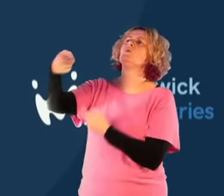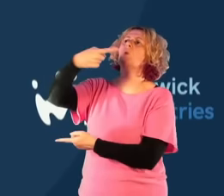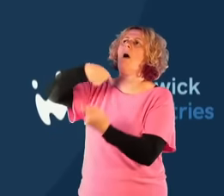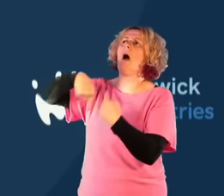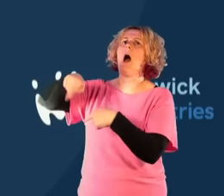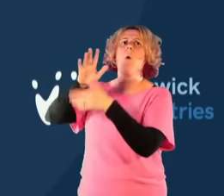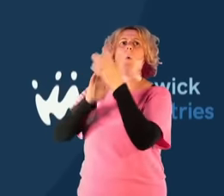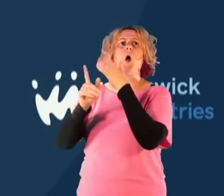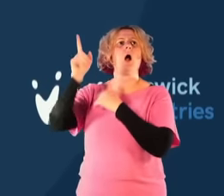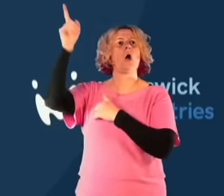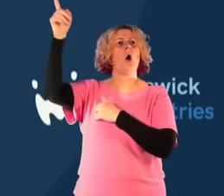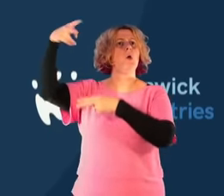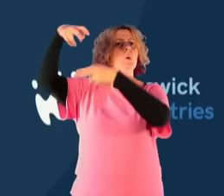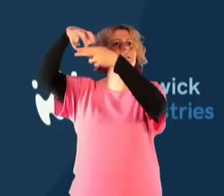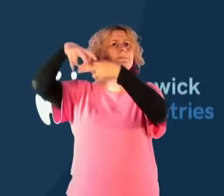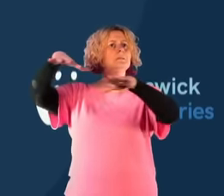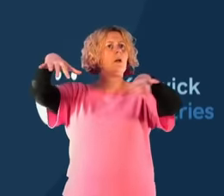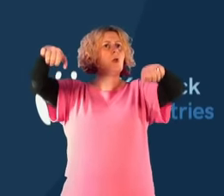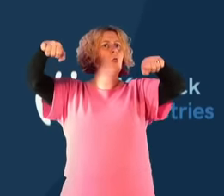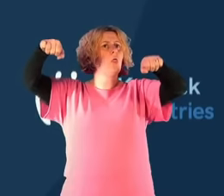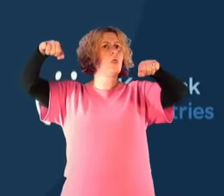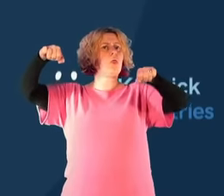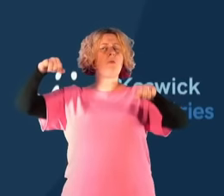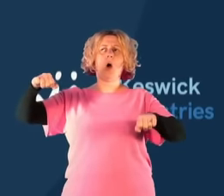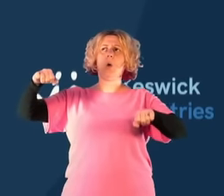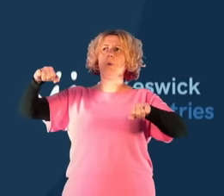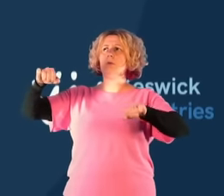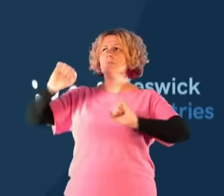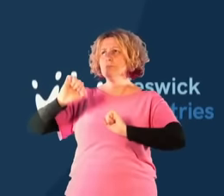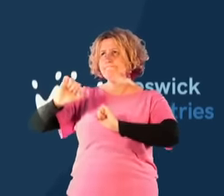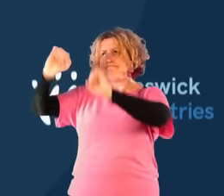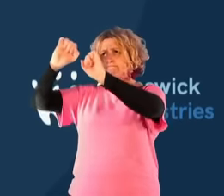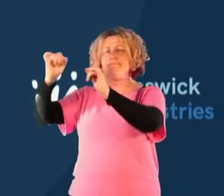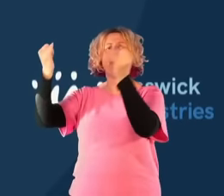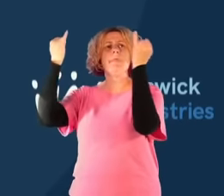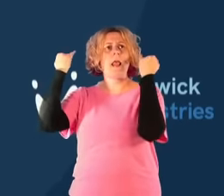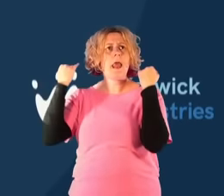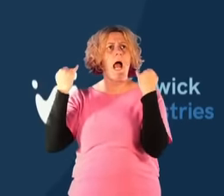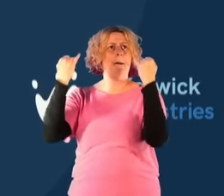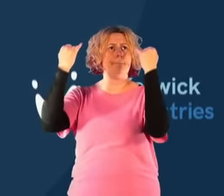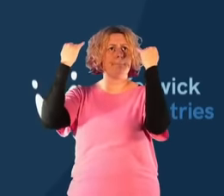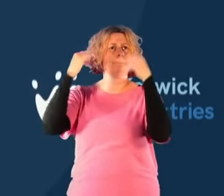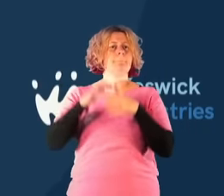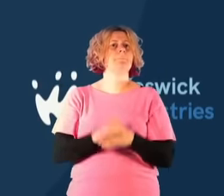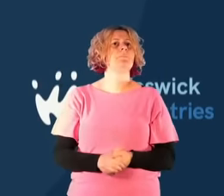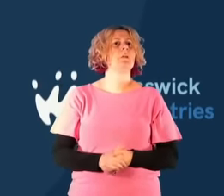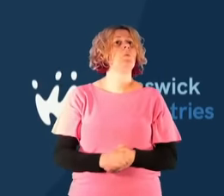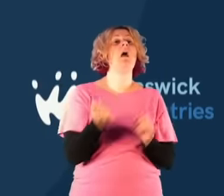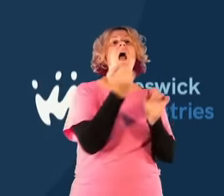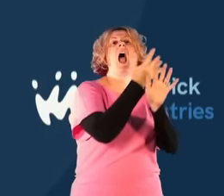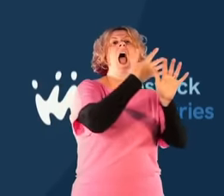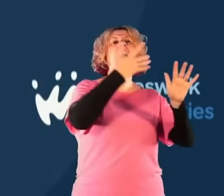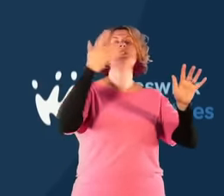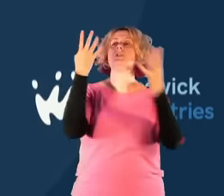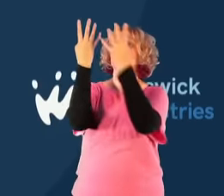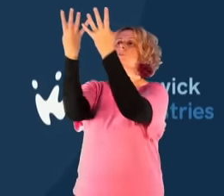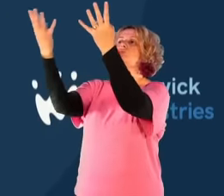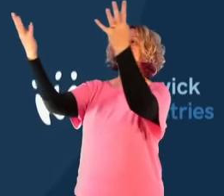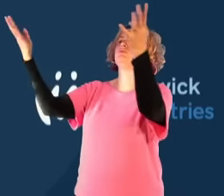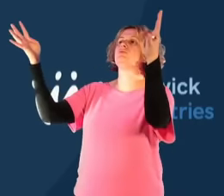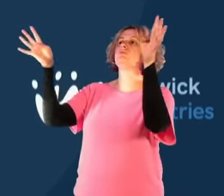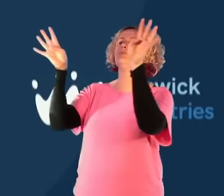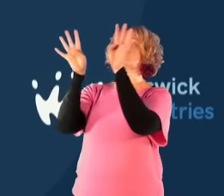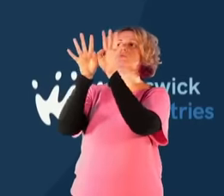who sits on the throne and to the Lamb. All the angels were standing around the throne and